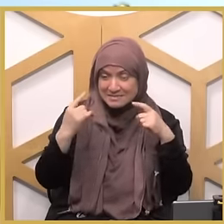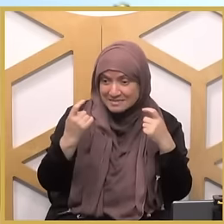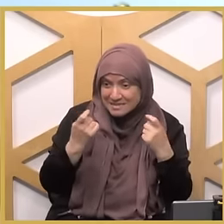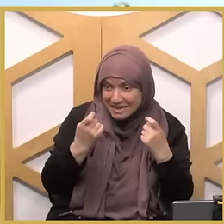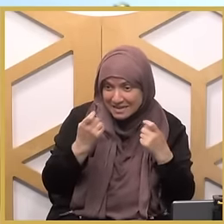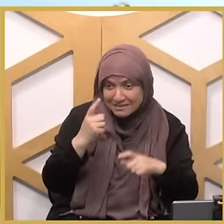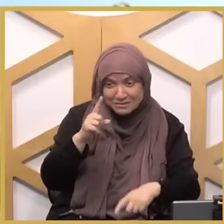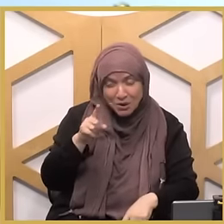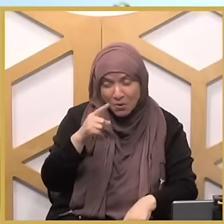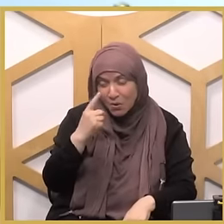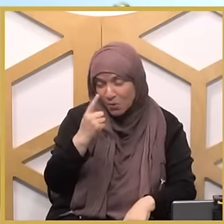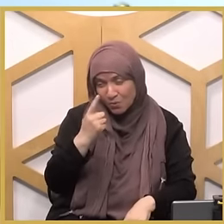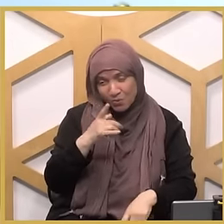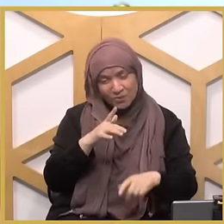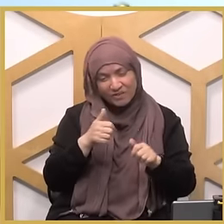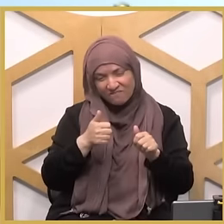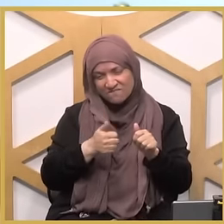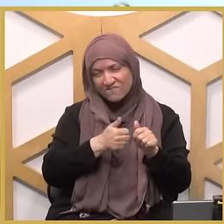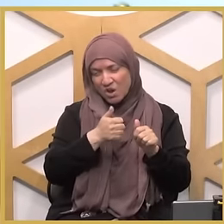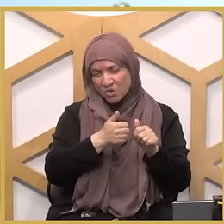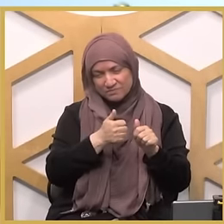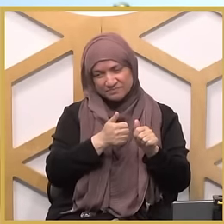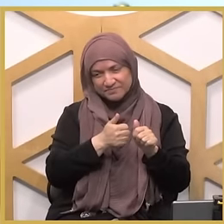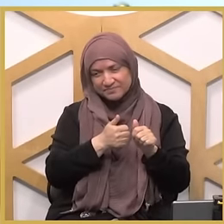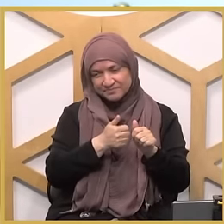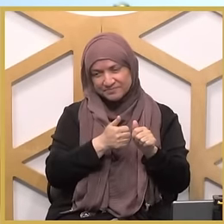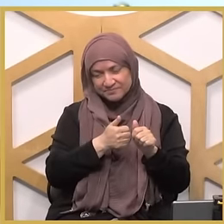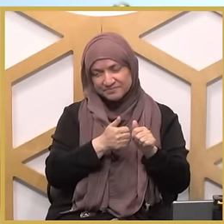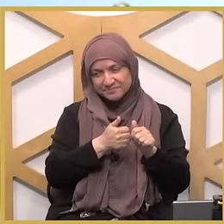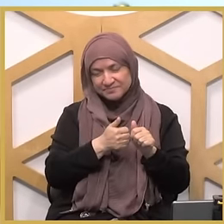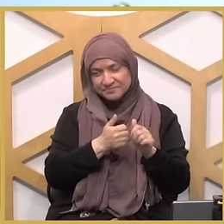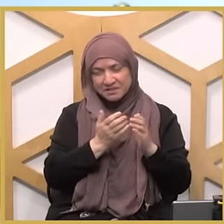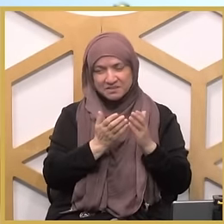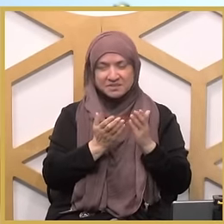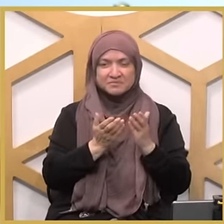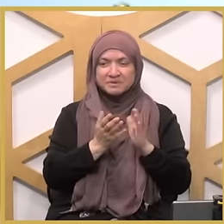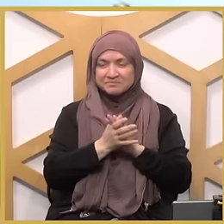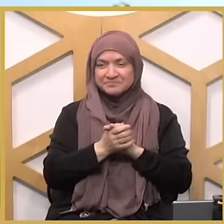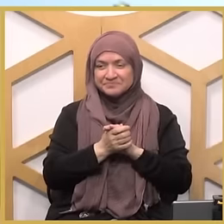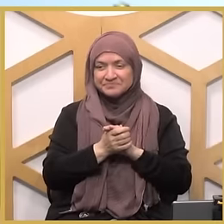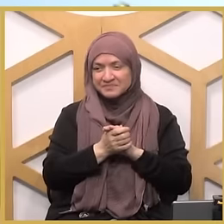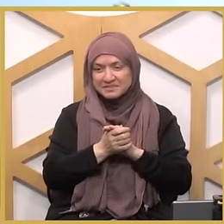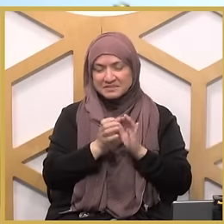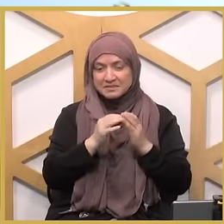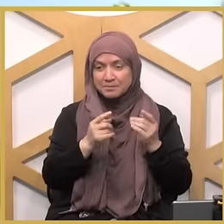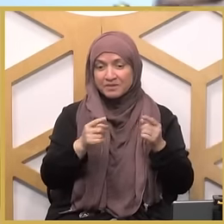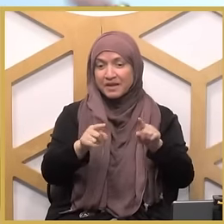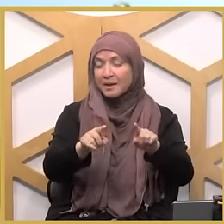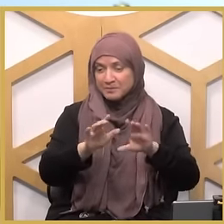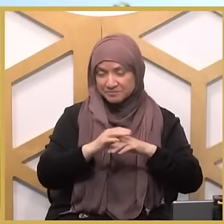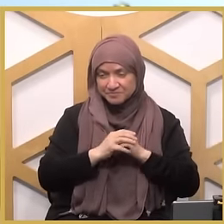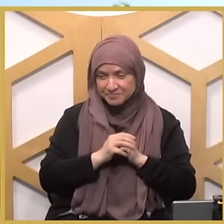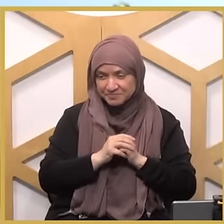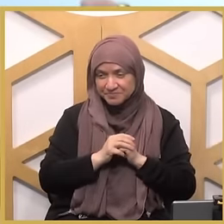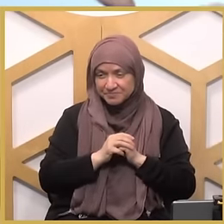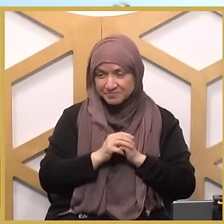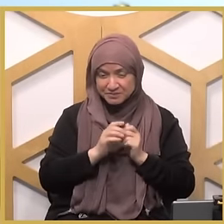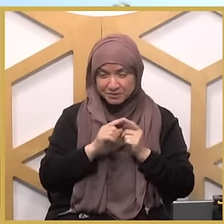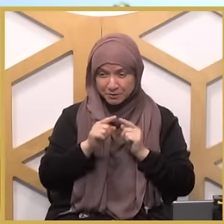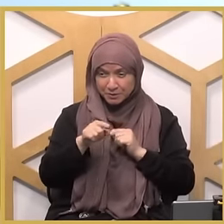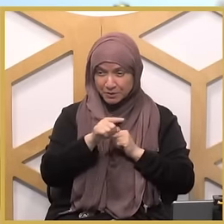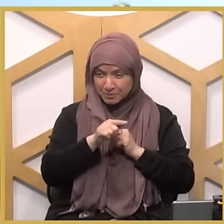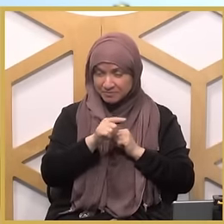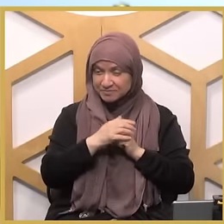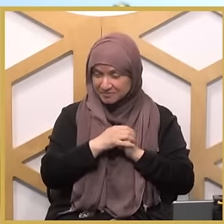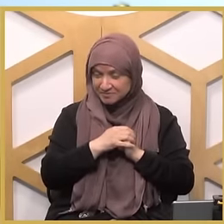by consequences, right? So, you know, Ibn al-Qayyim rahimahullah mentioned, a sin is a temporary moment of pleasure followed by an eternity of